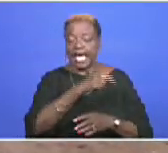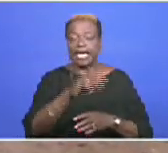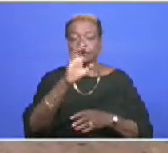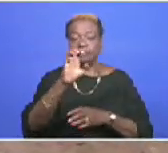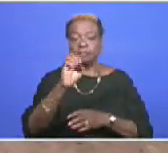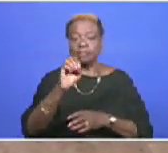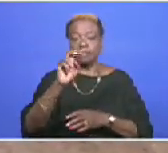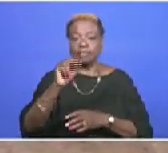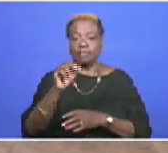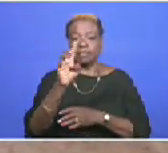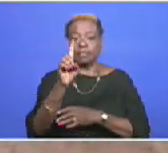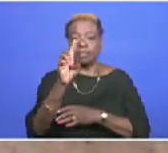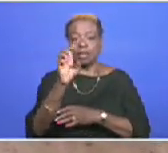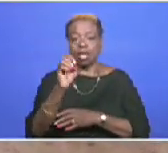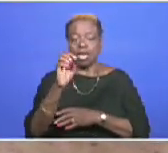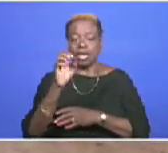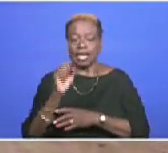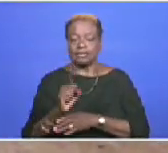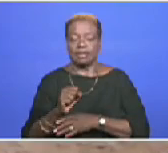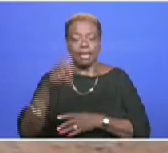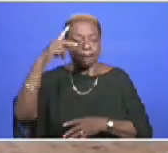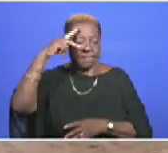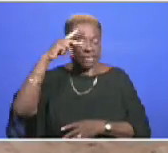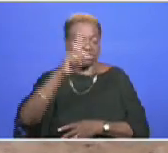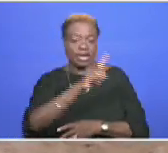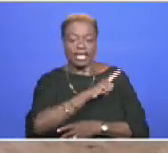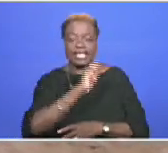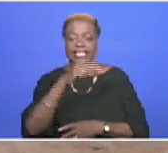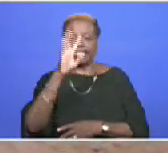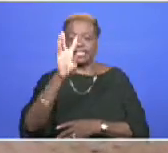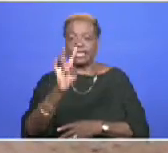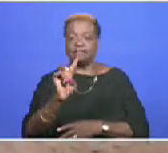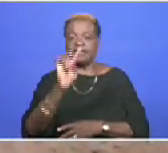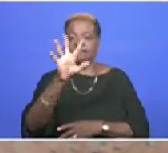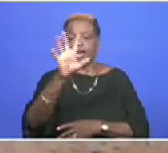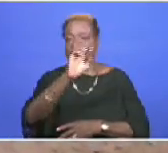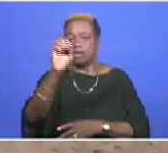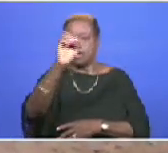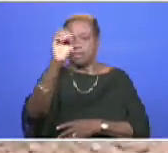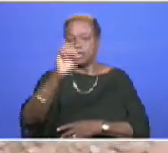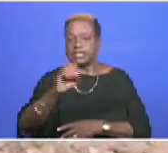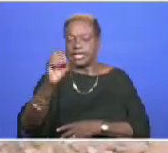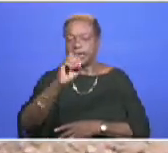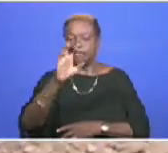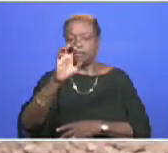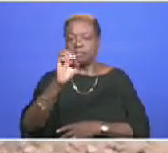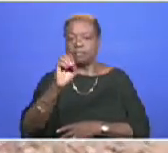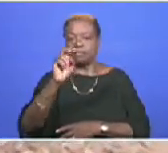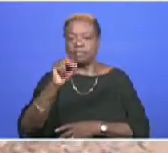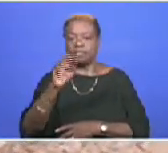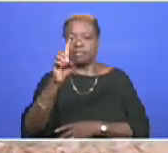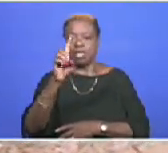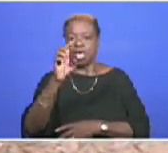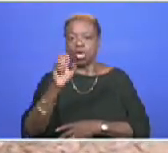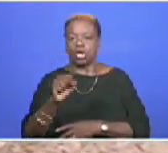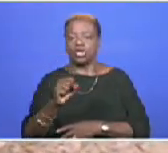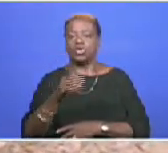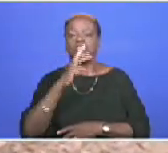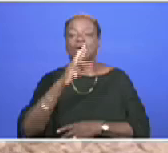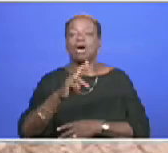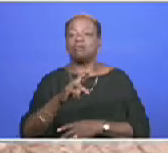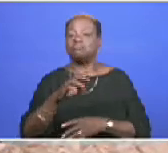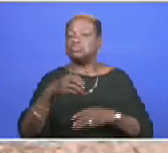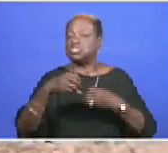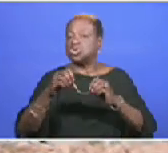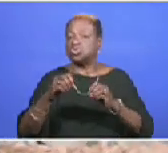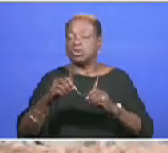Waypoint, Patrick Leonhan, says 75% of the condos are already sold and 75% of the retail is already